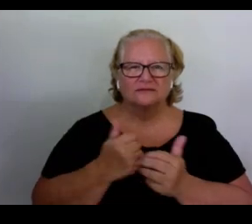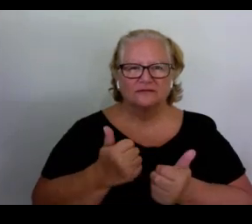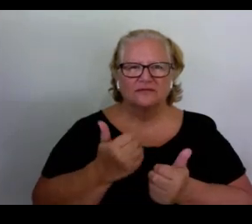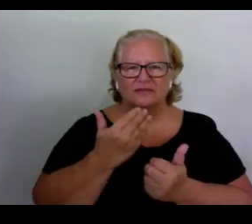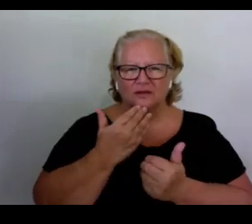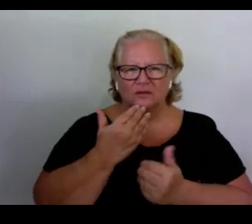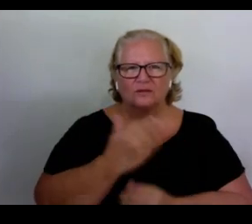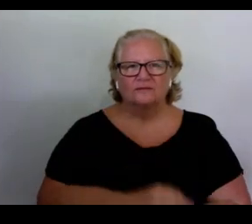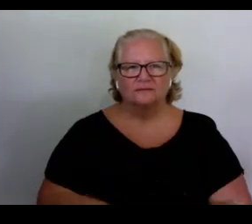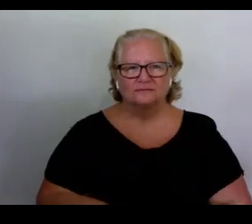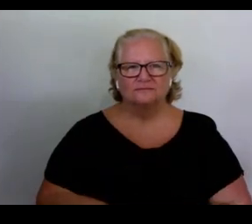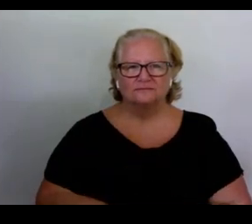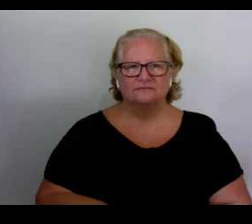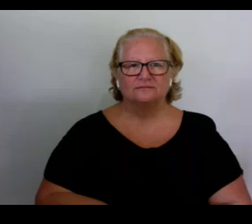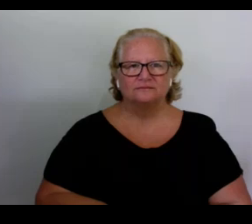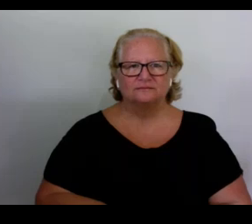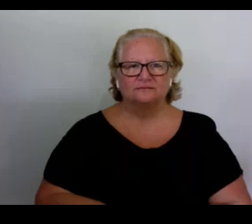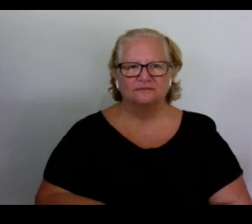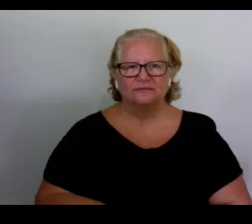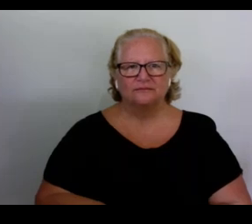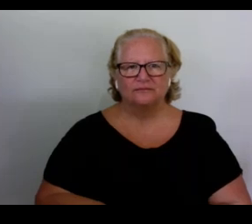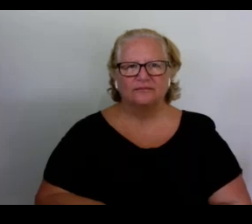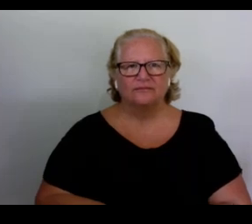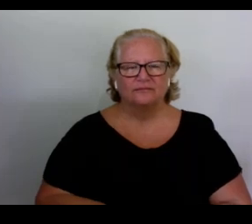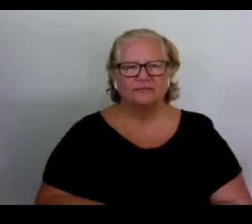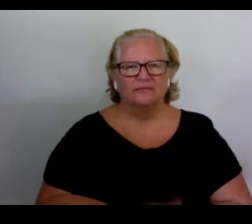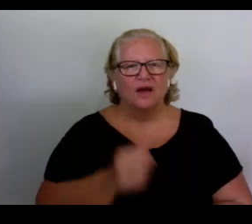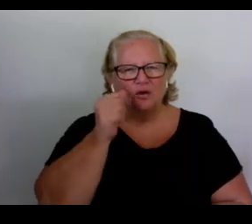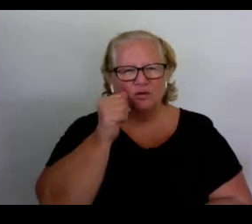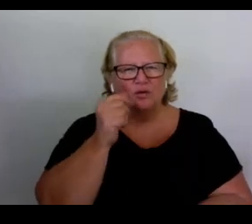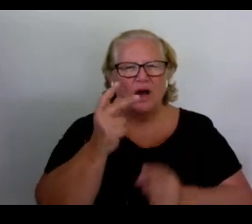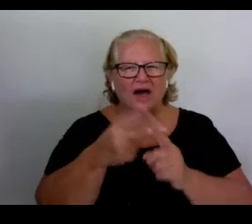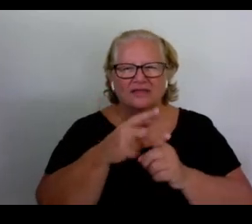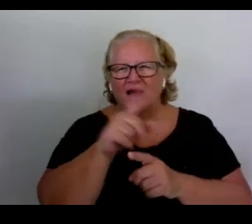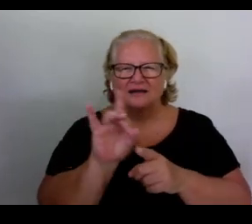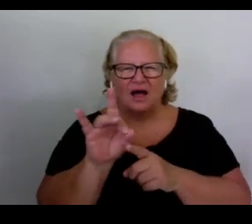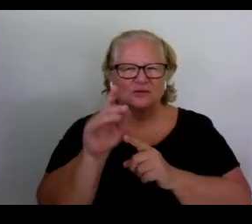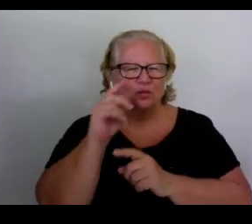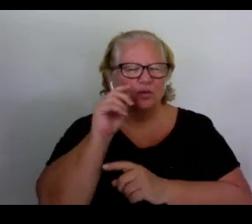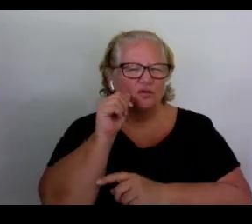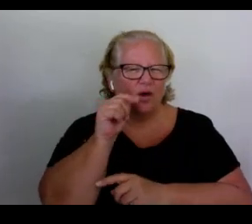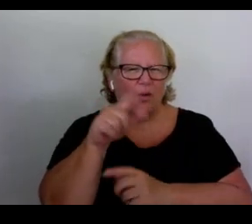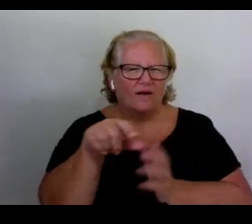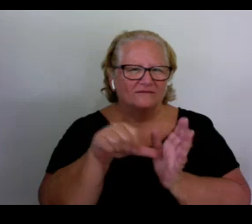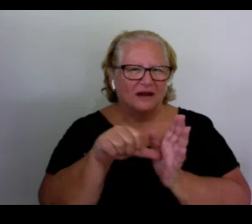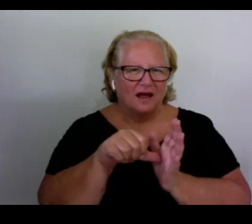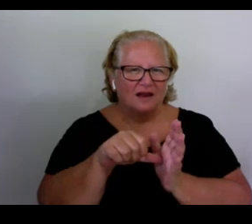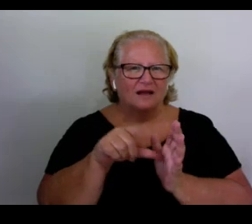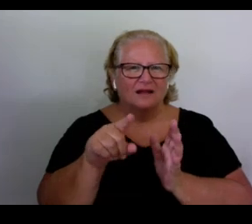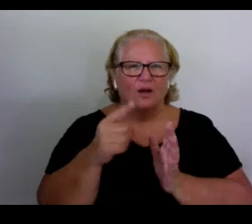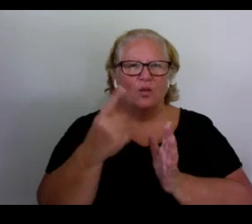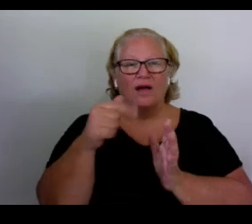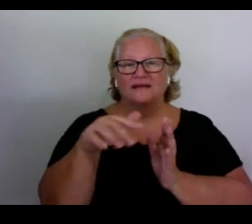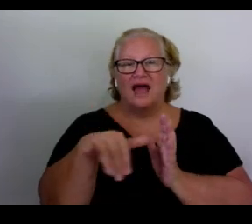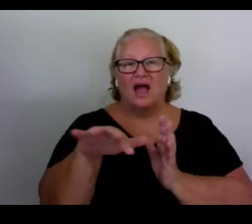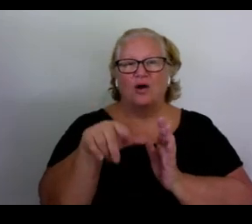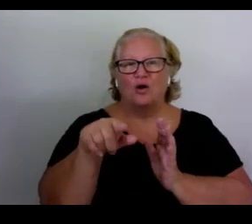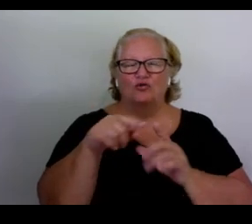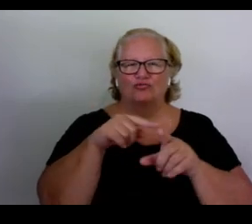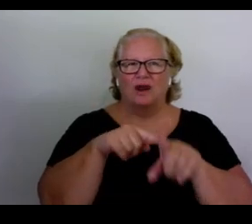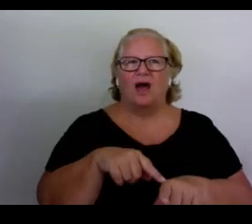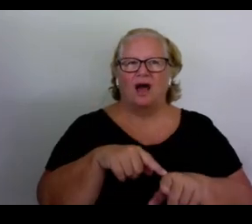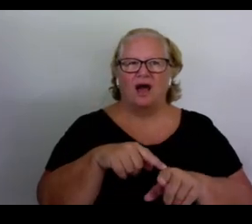knew the financial counsellors and other workers out there would have my back on that. It's one of the traps of this area. You rely on acronyms and then forget